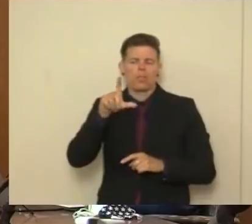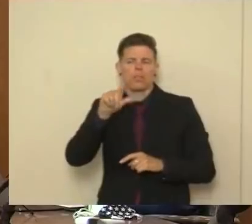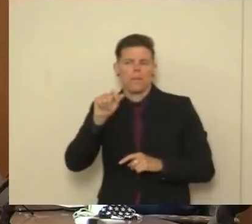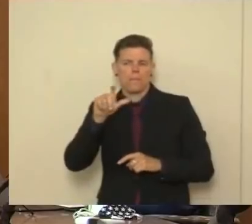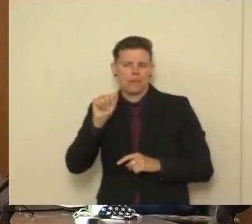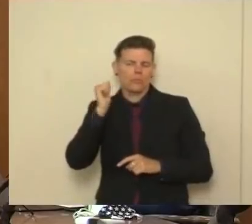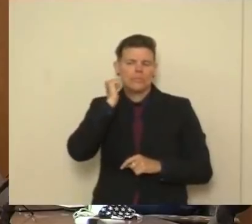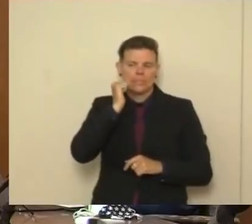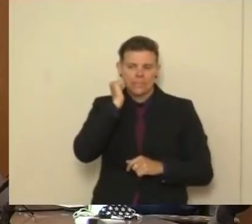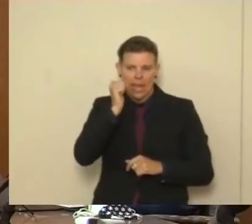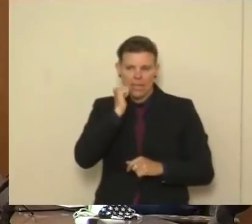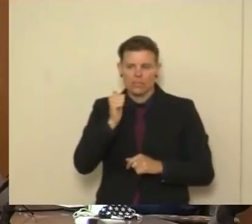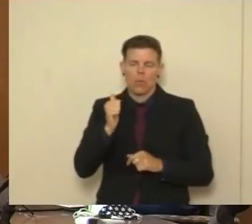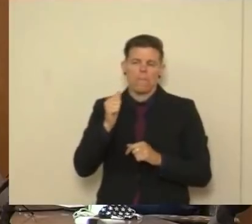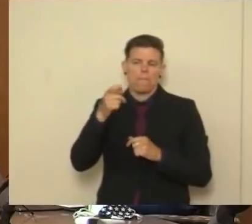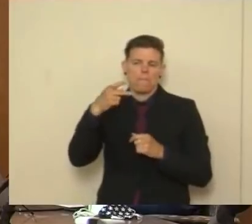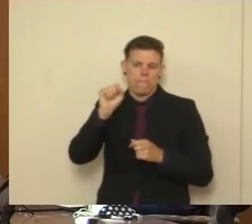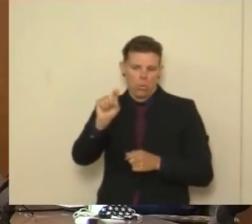question.